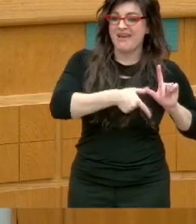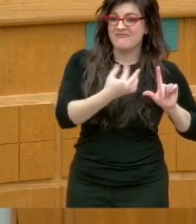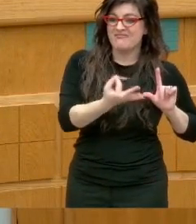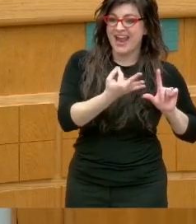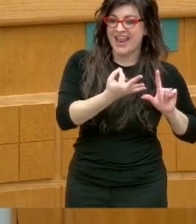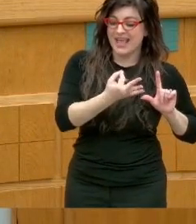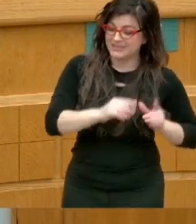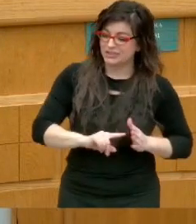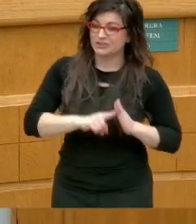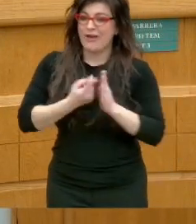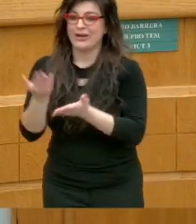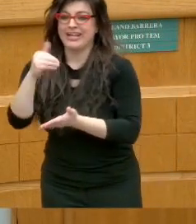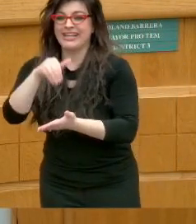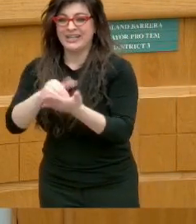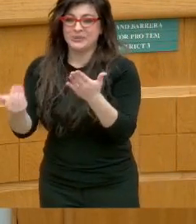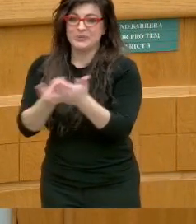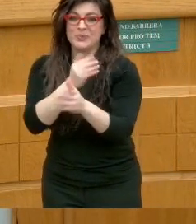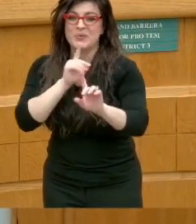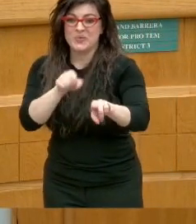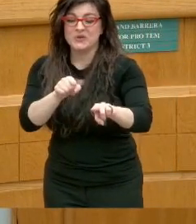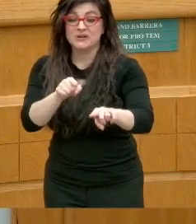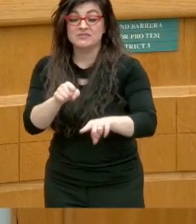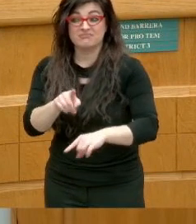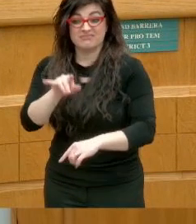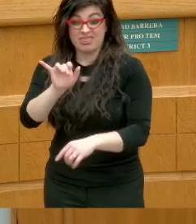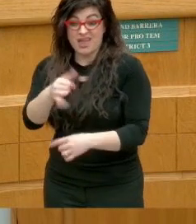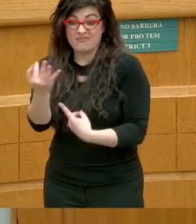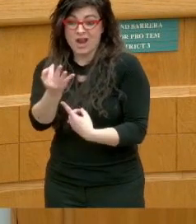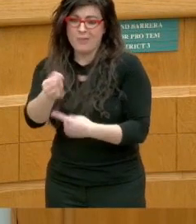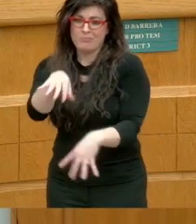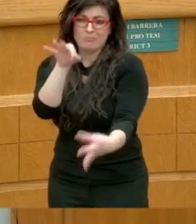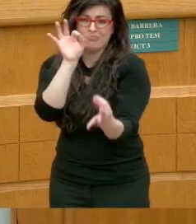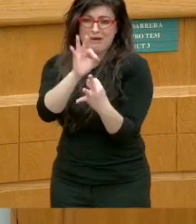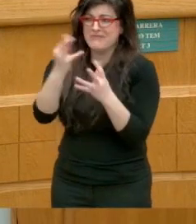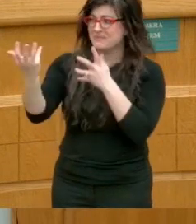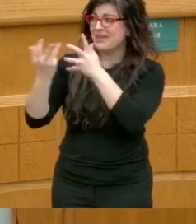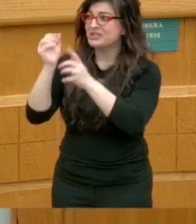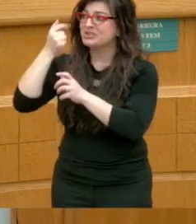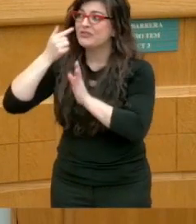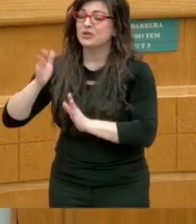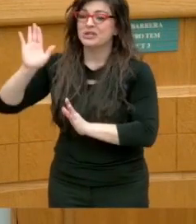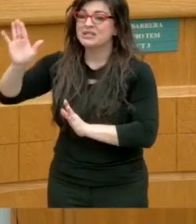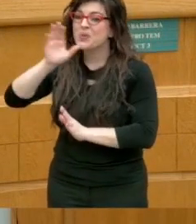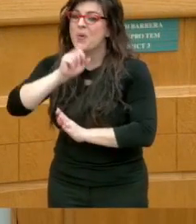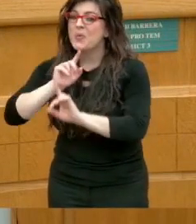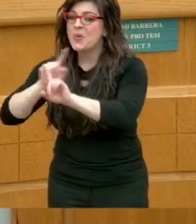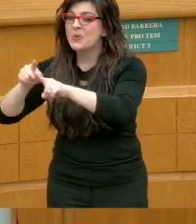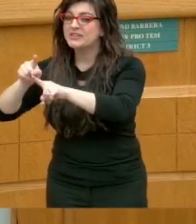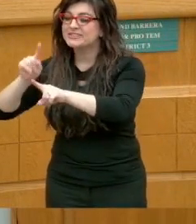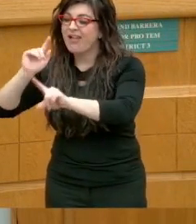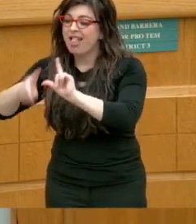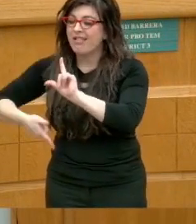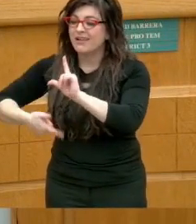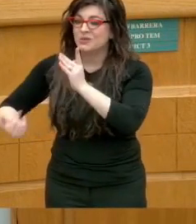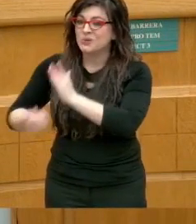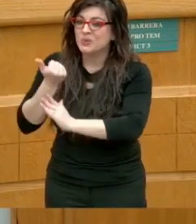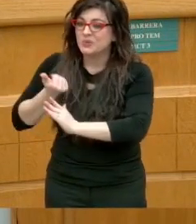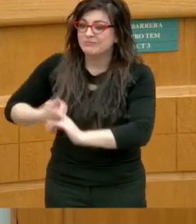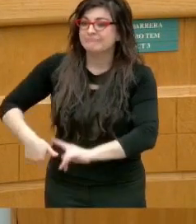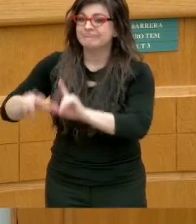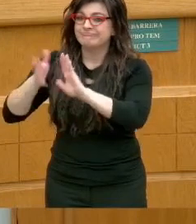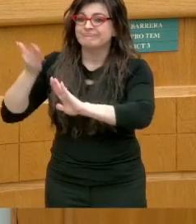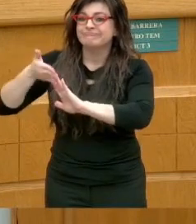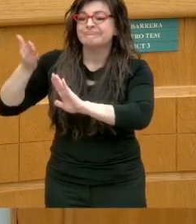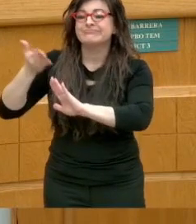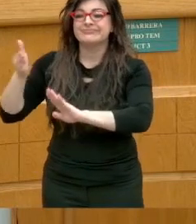that's when the governor's orders also expire and the new orders take effect. So before I discuss the new order, let's go